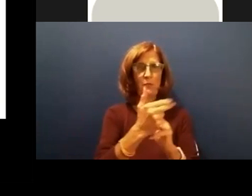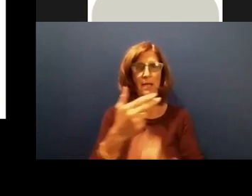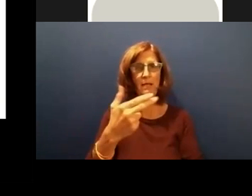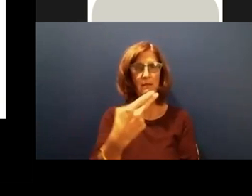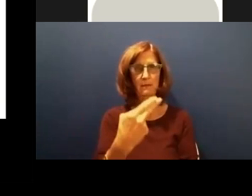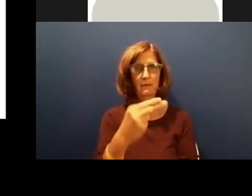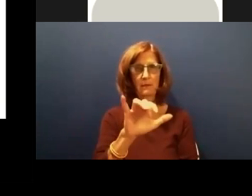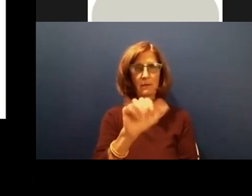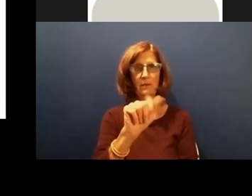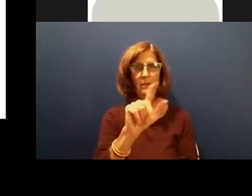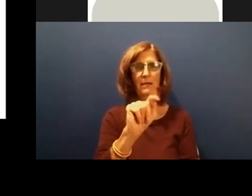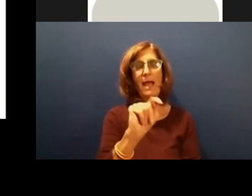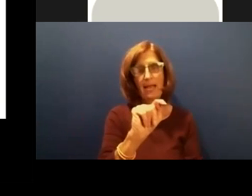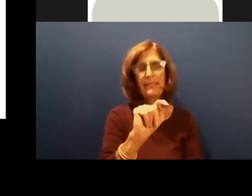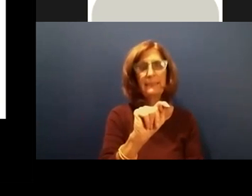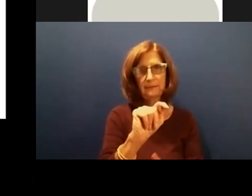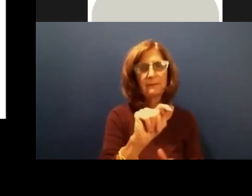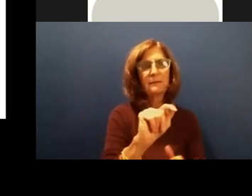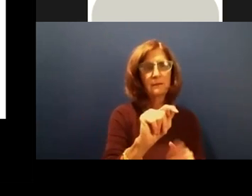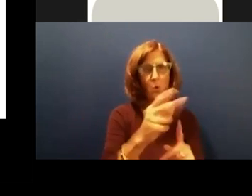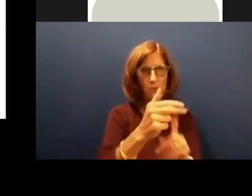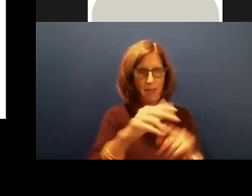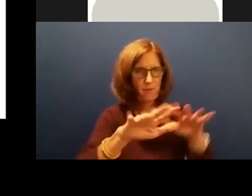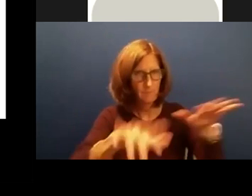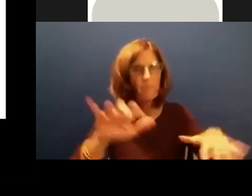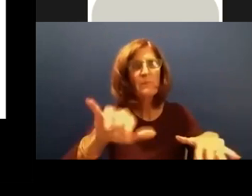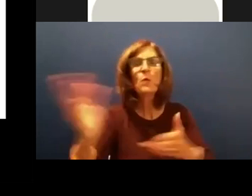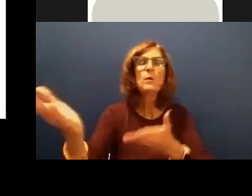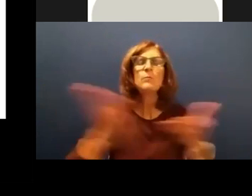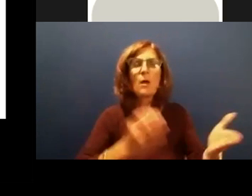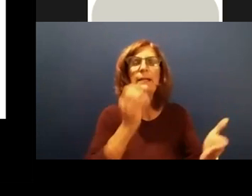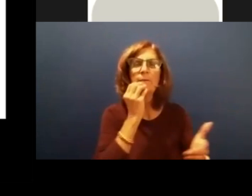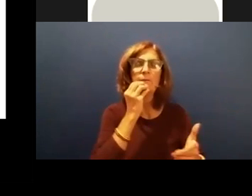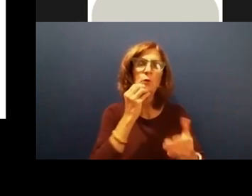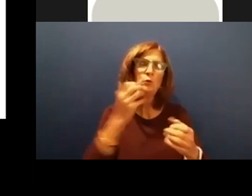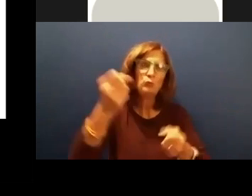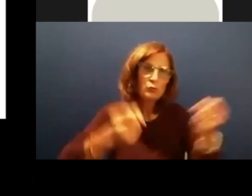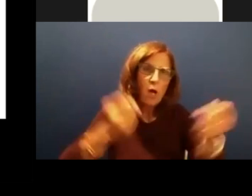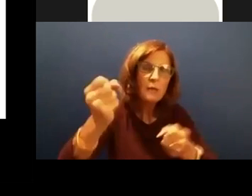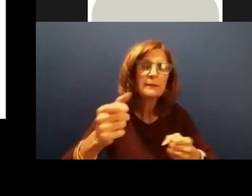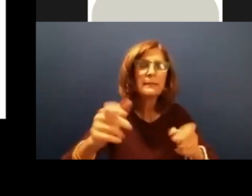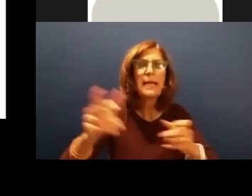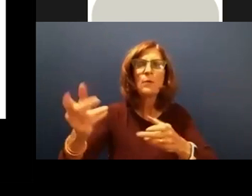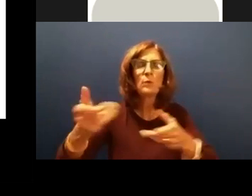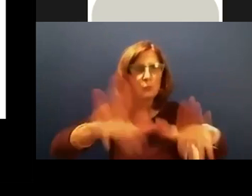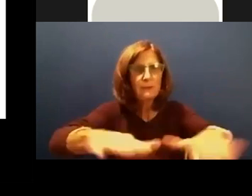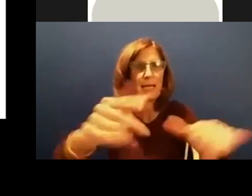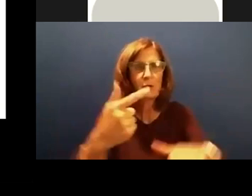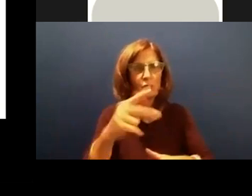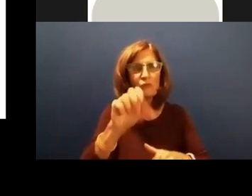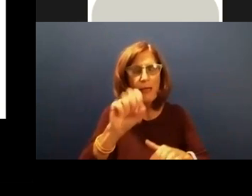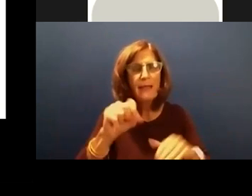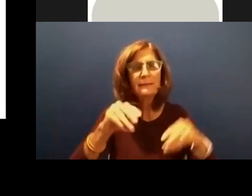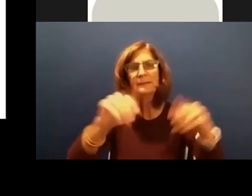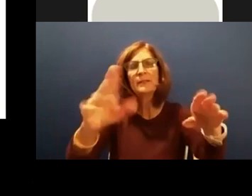We put in a bunch of mulch, seating, brought in food trucks and had free events all summer long for